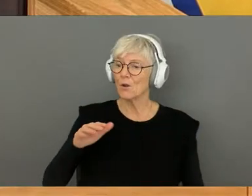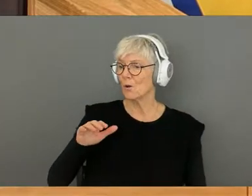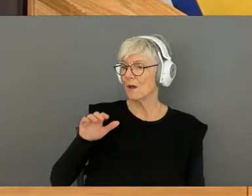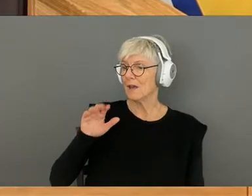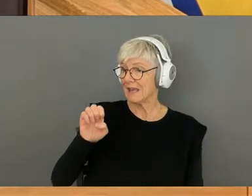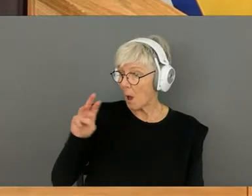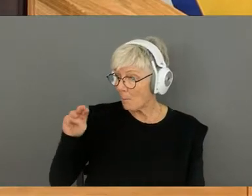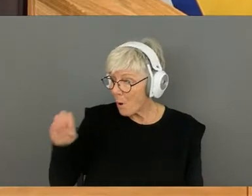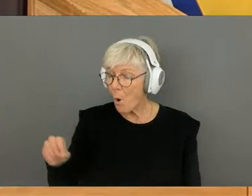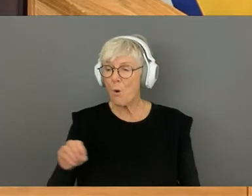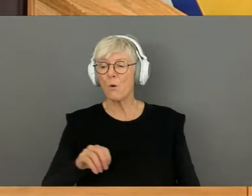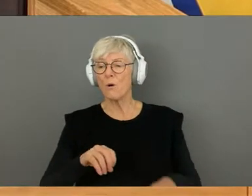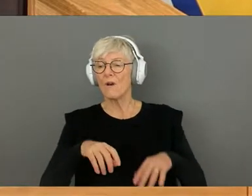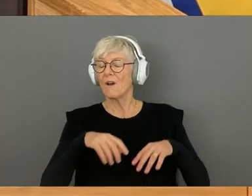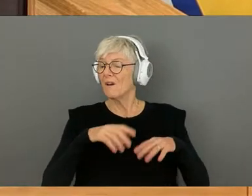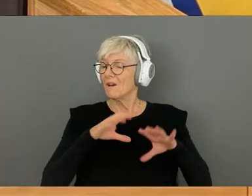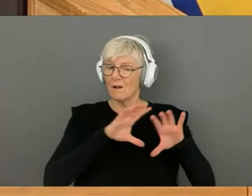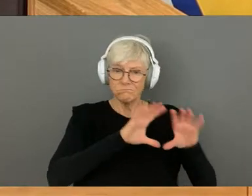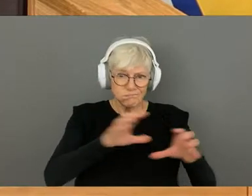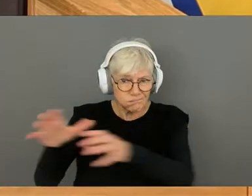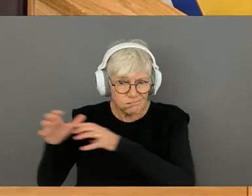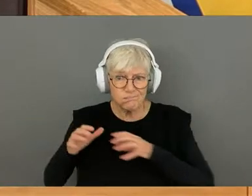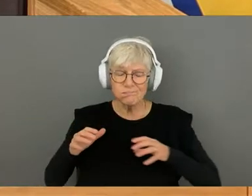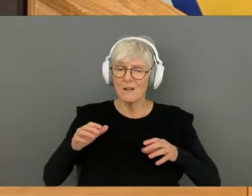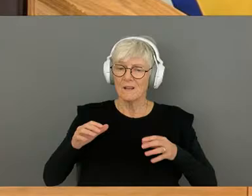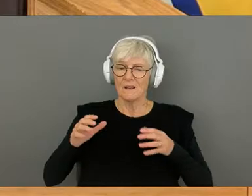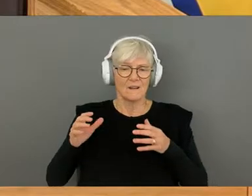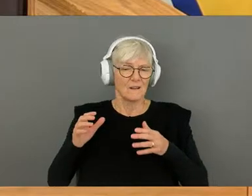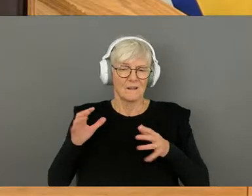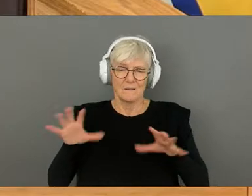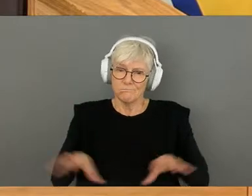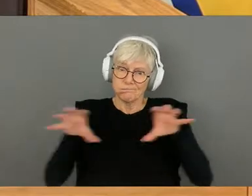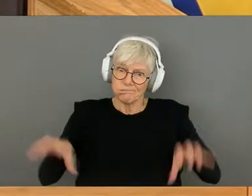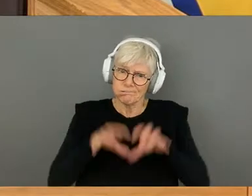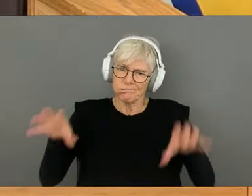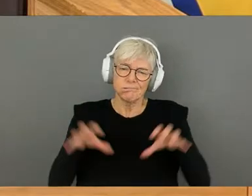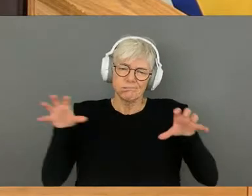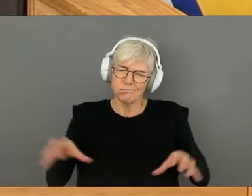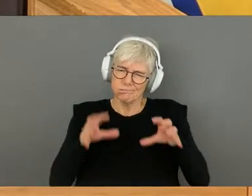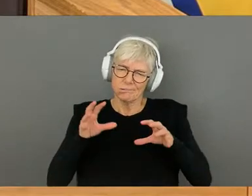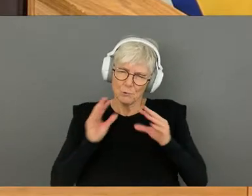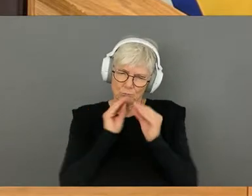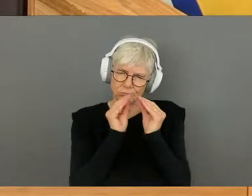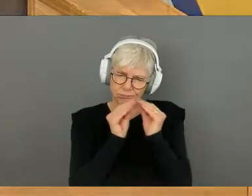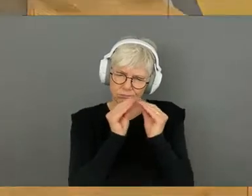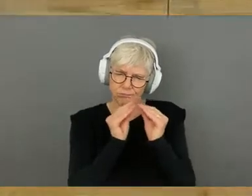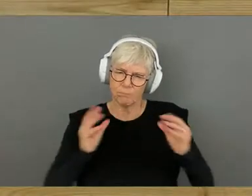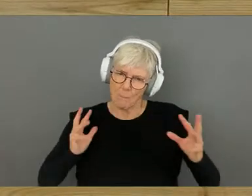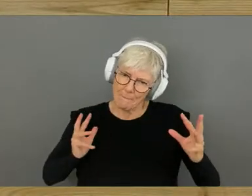to get people restored and back up to normal. So thank you again. Much appreciated.